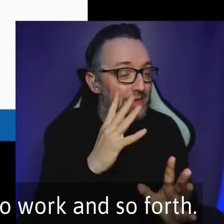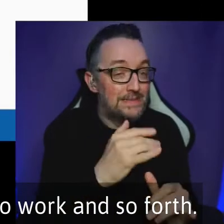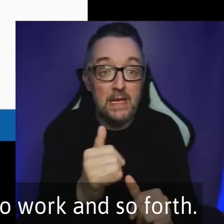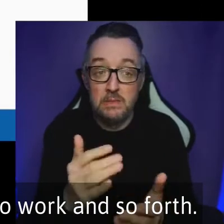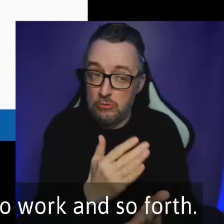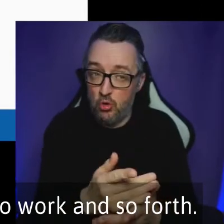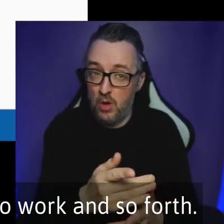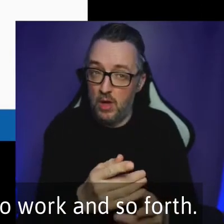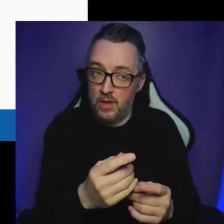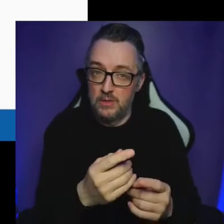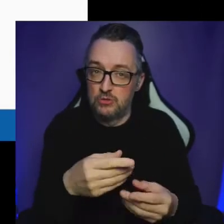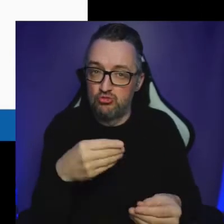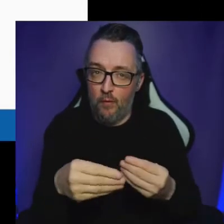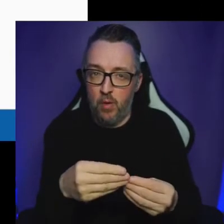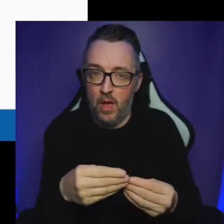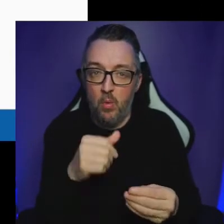so forth.